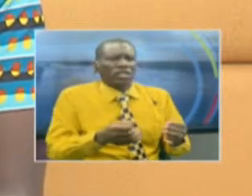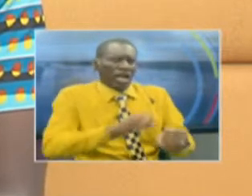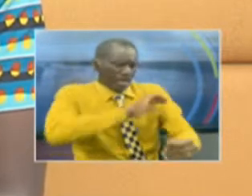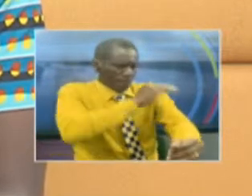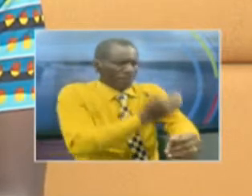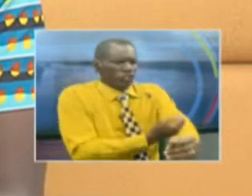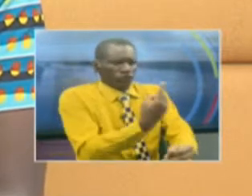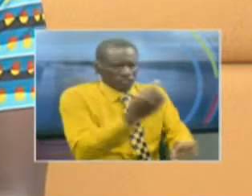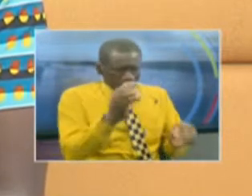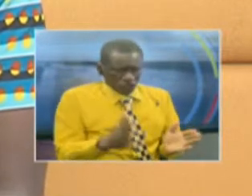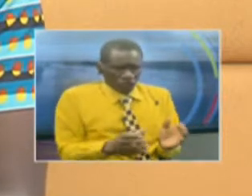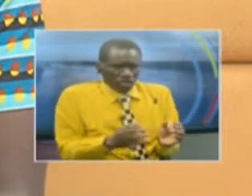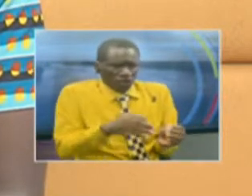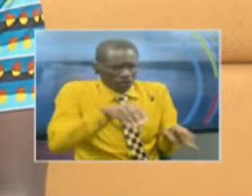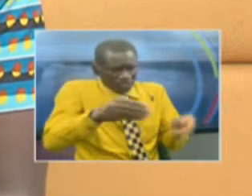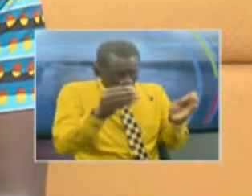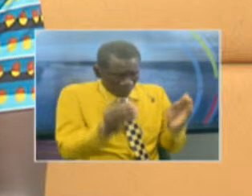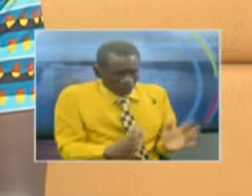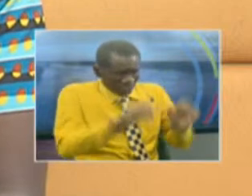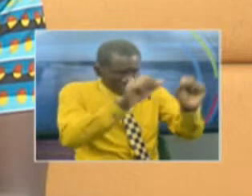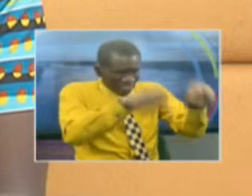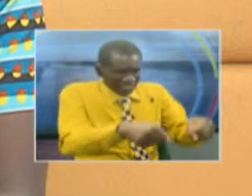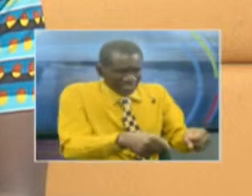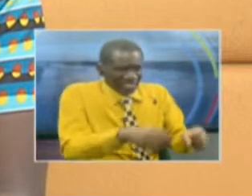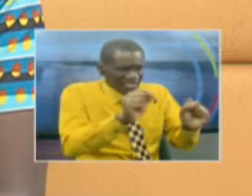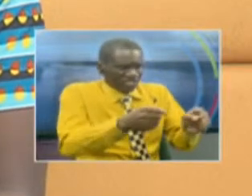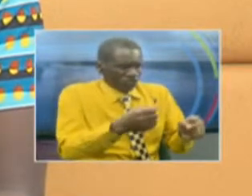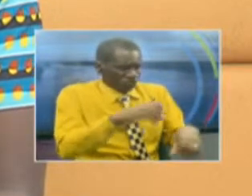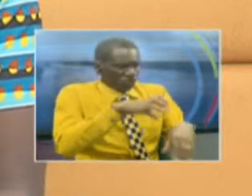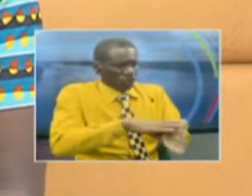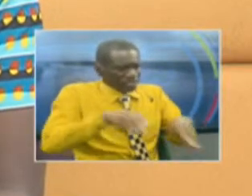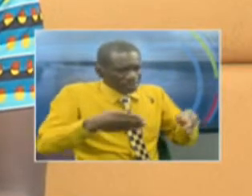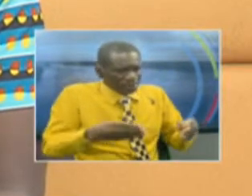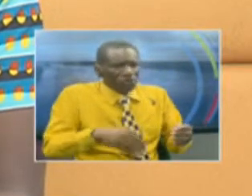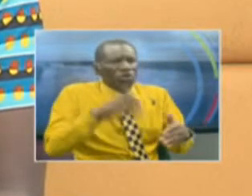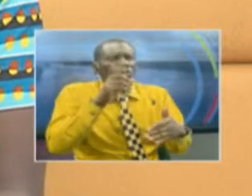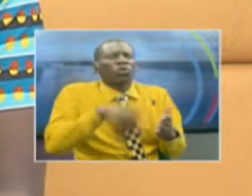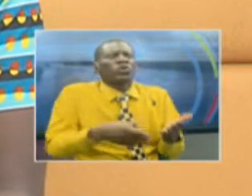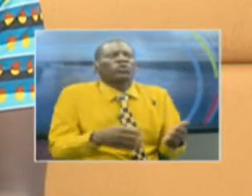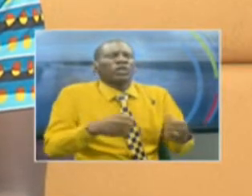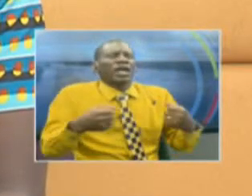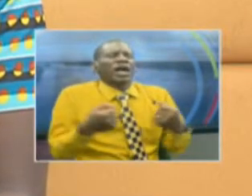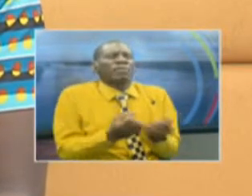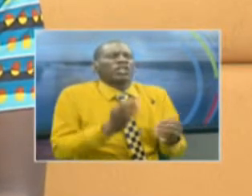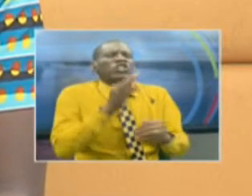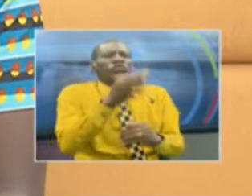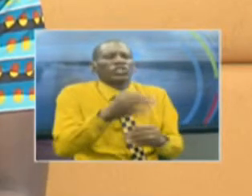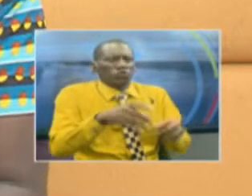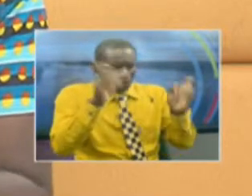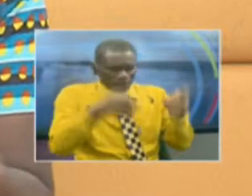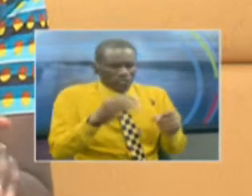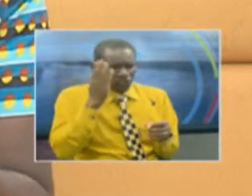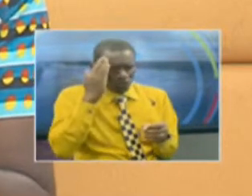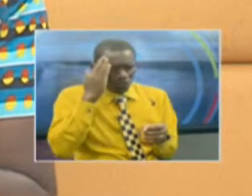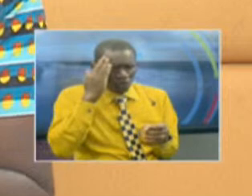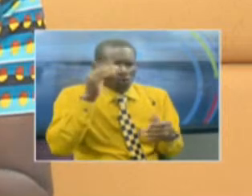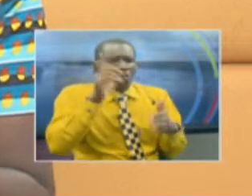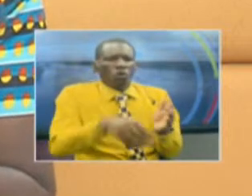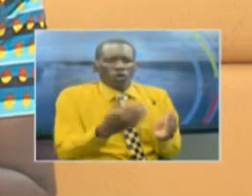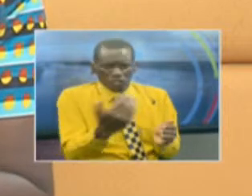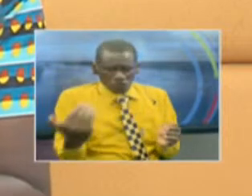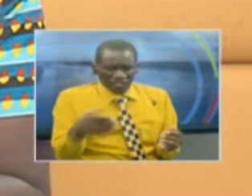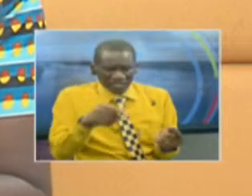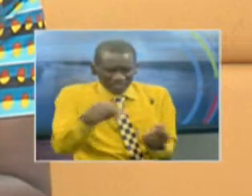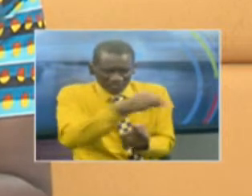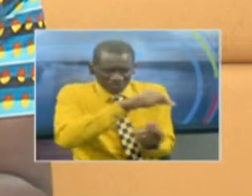to some level, or, you know, acquired some disability? What is going to happen? What if children were in this